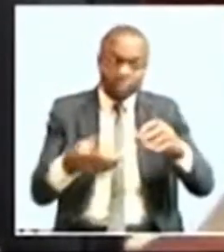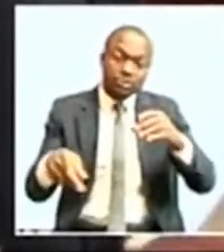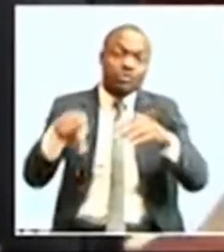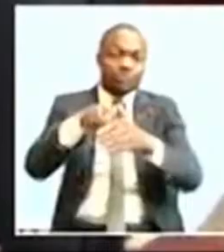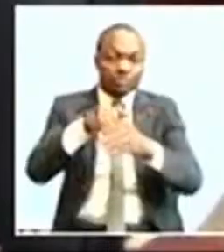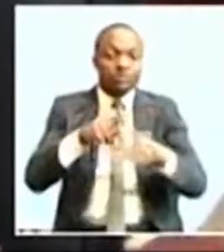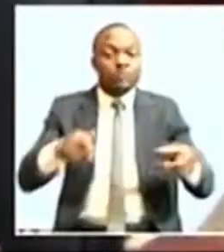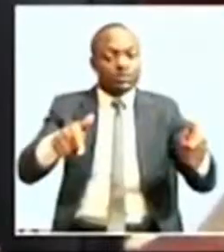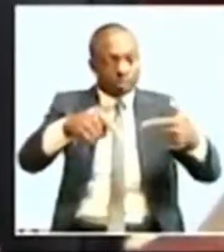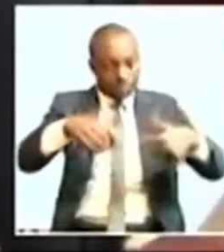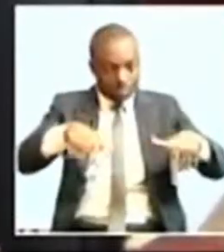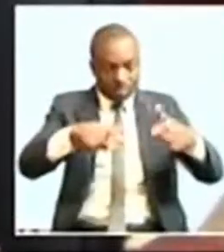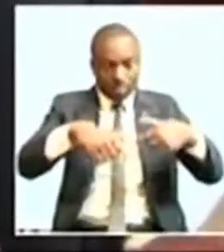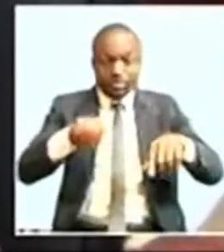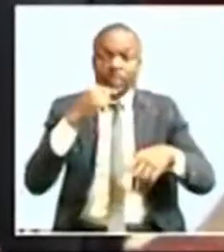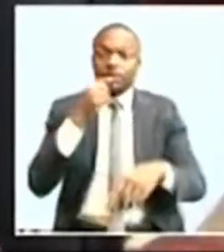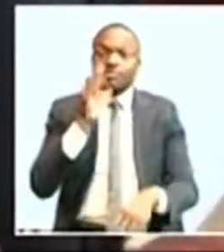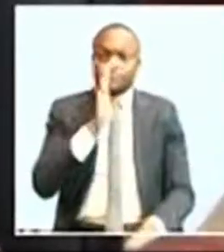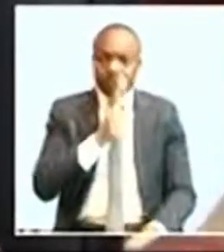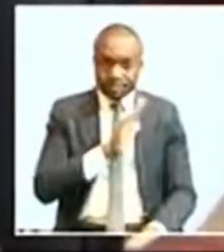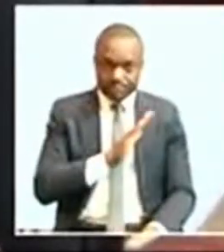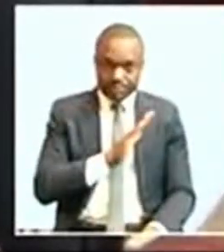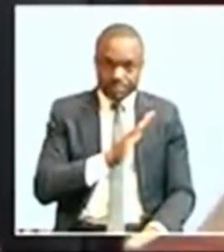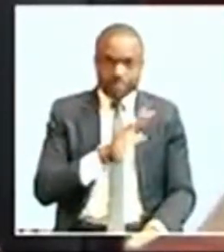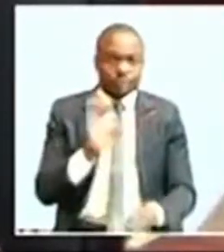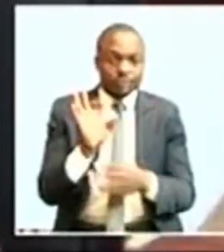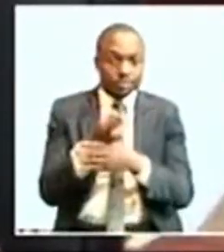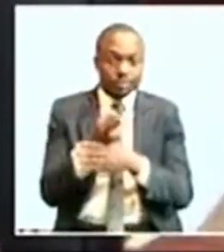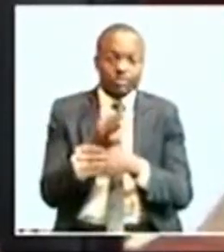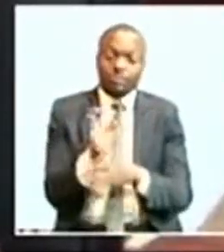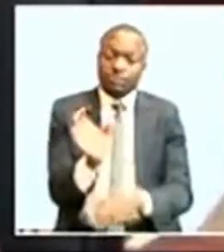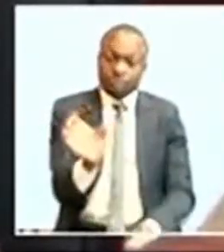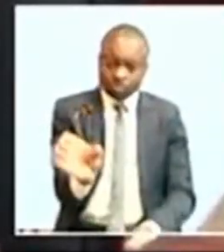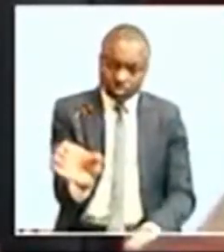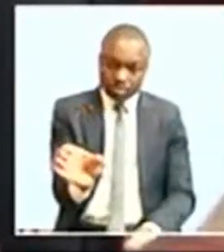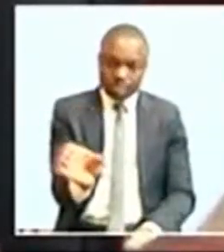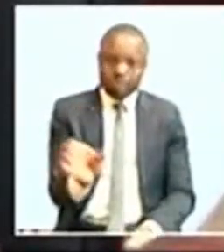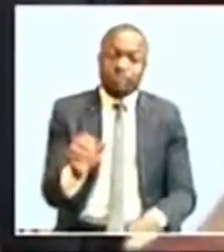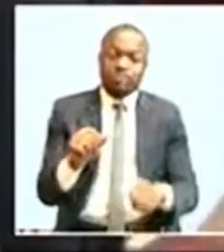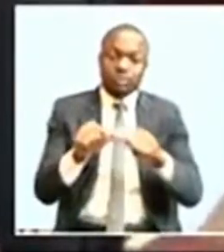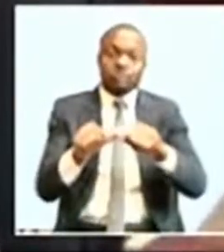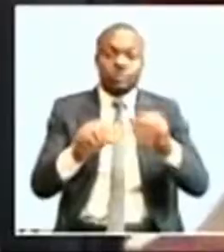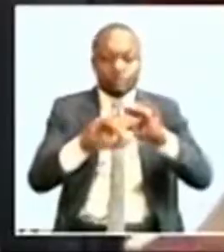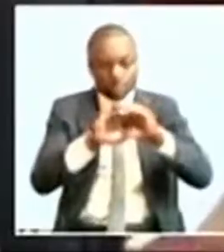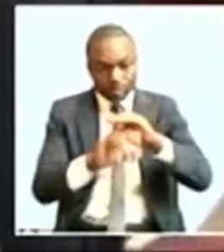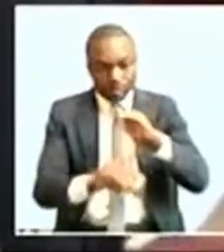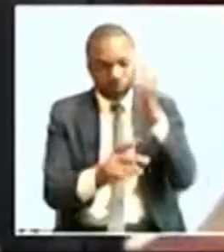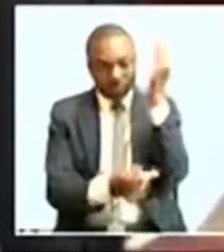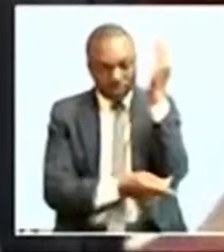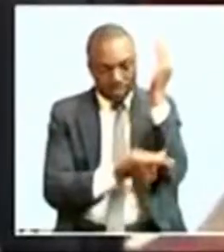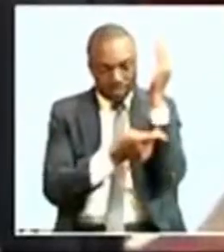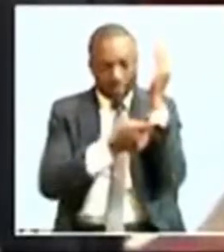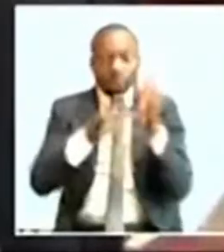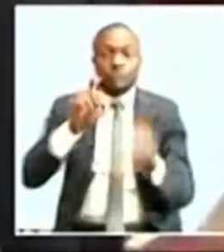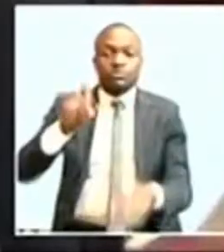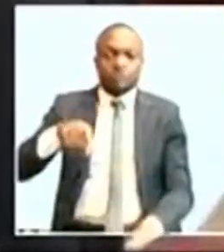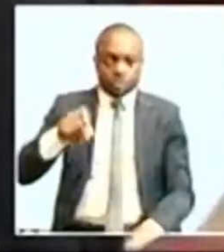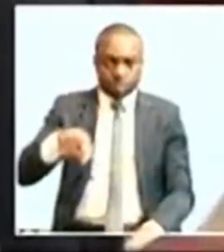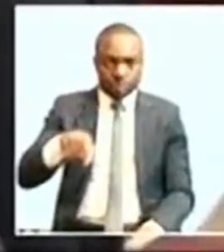of locals. As I had mentioned earlier, that our fisheries subsector is still underdeveloped, and we may